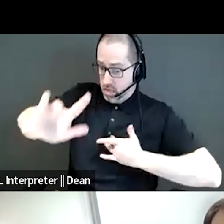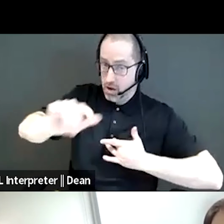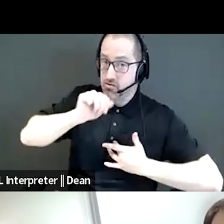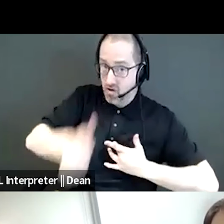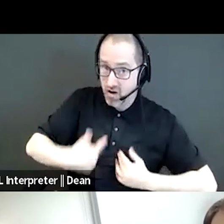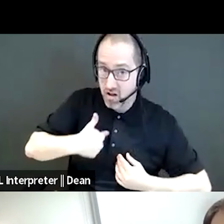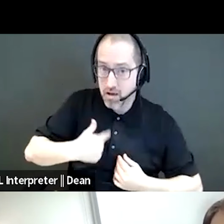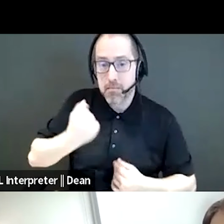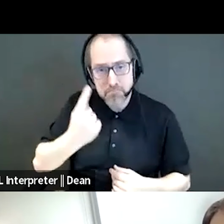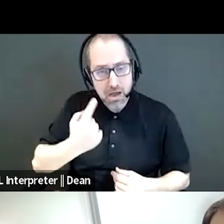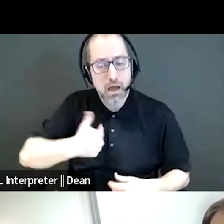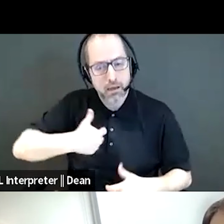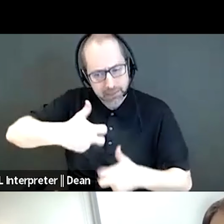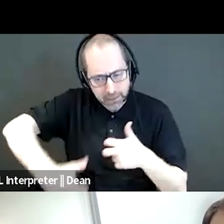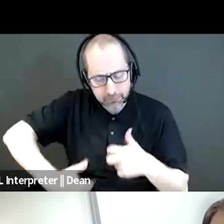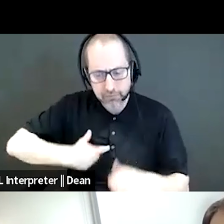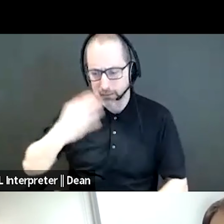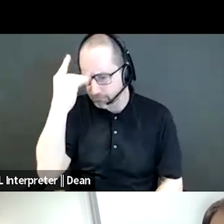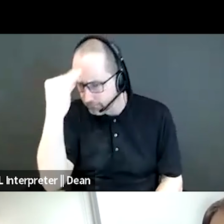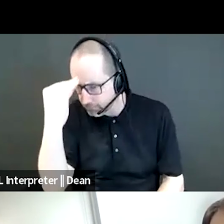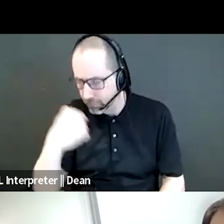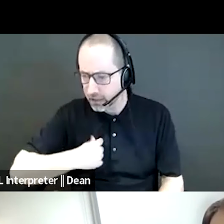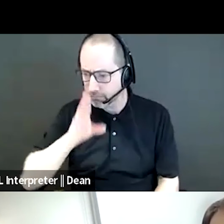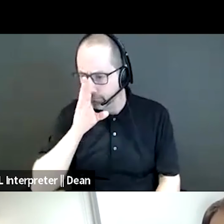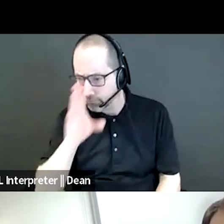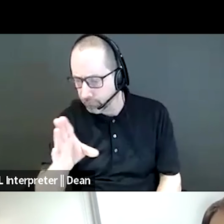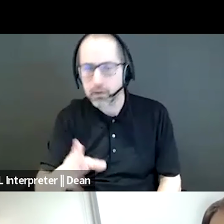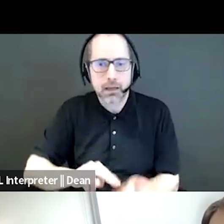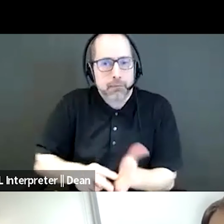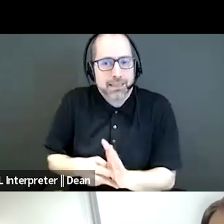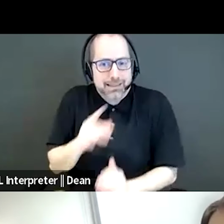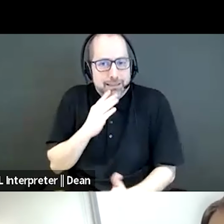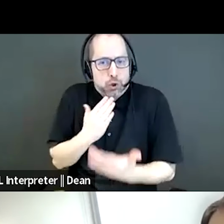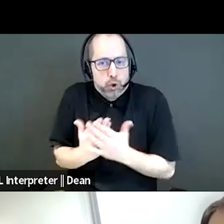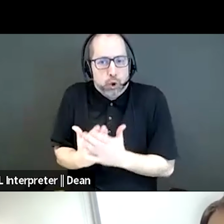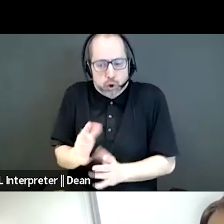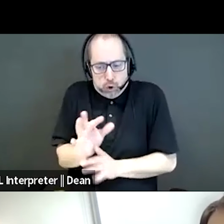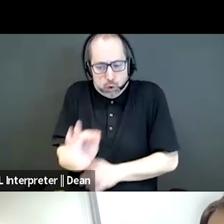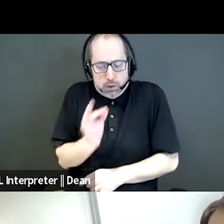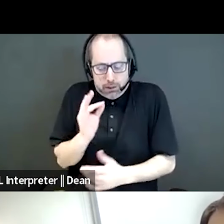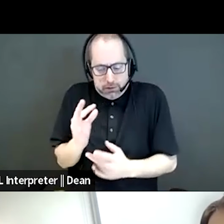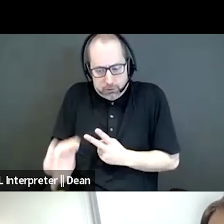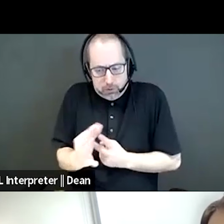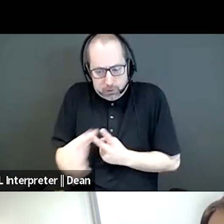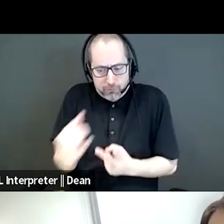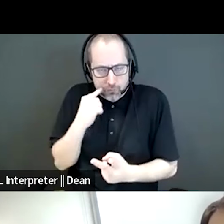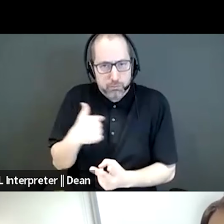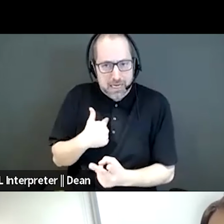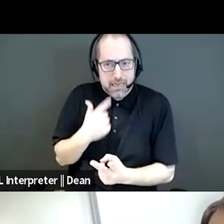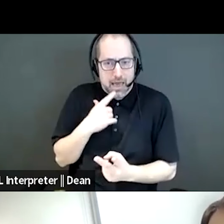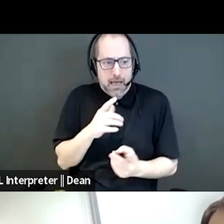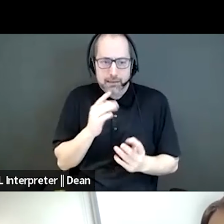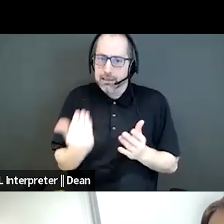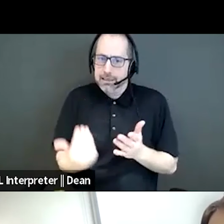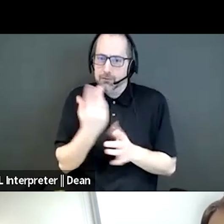good thing for your career choice. And so I love that it gave me a new way of seeing myself and seeing the skills that